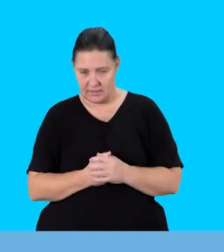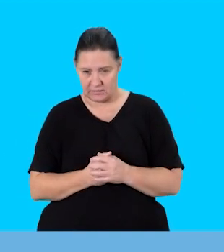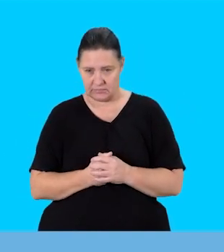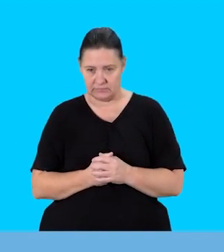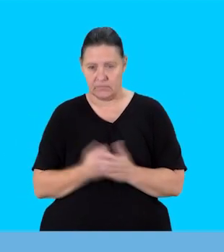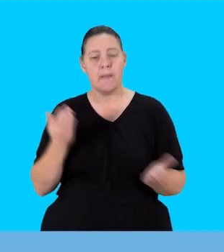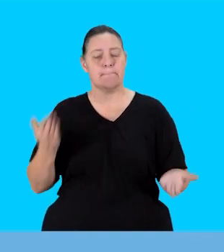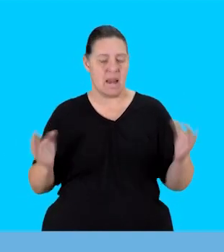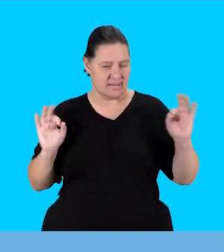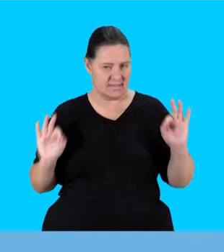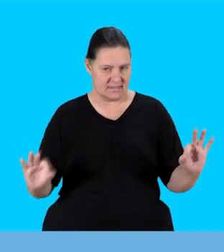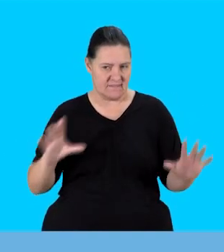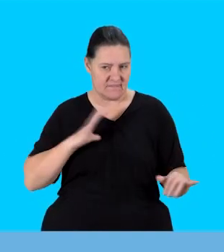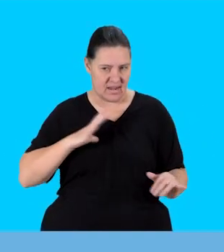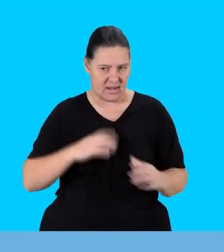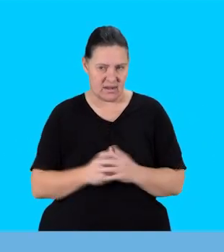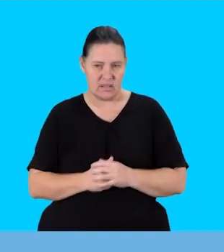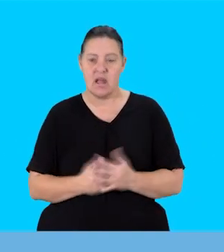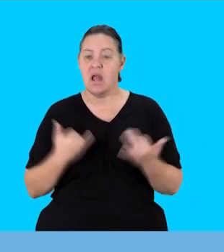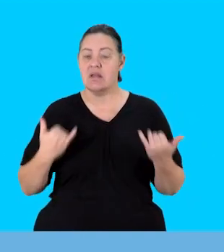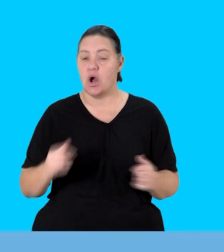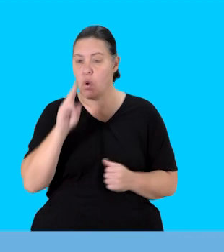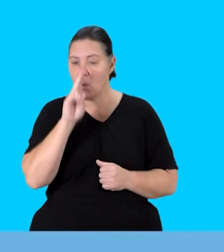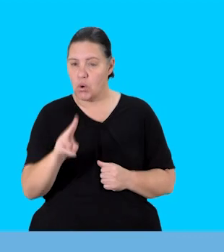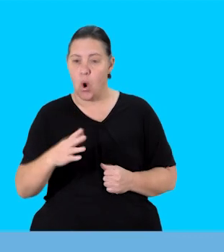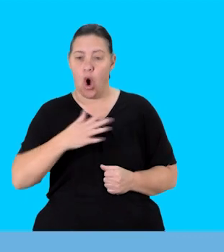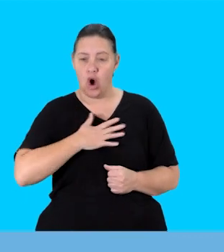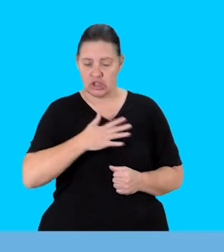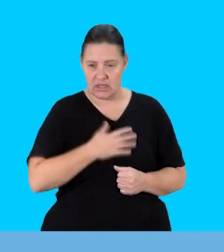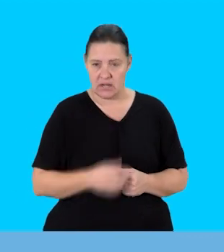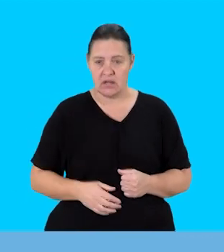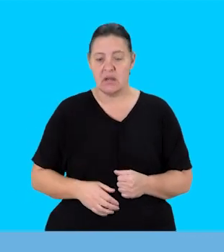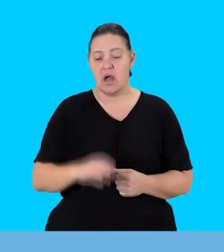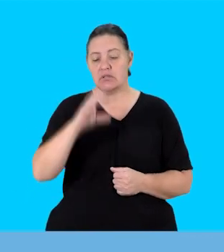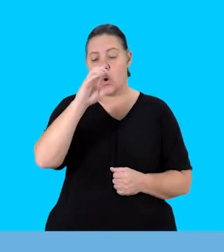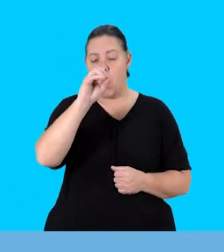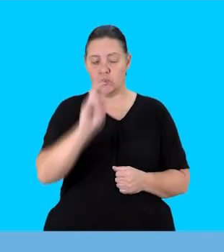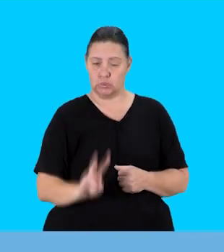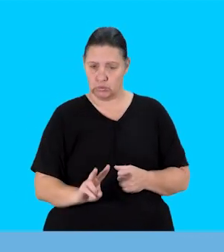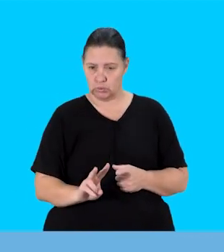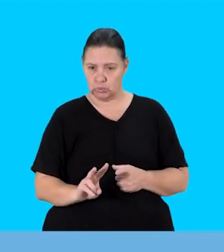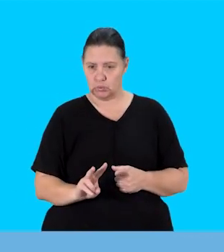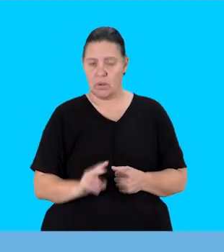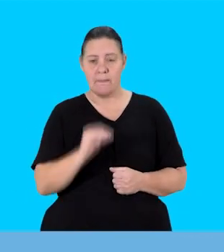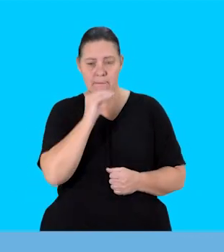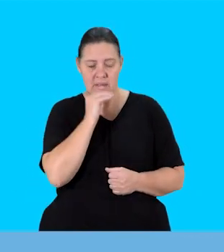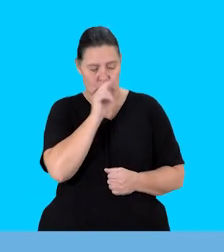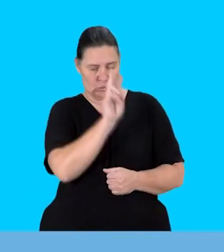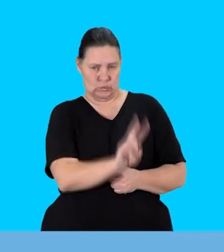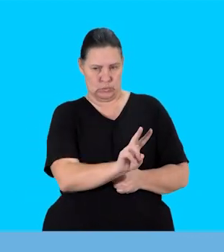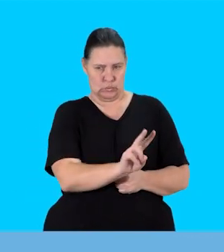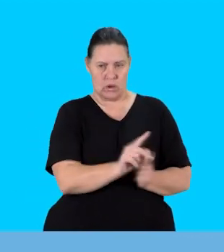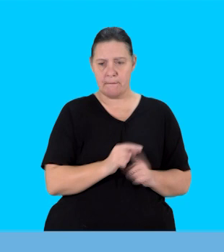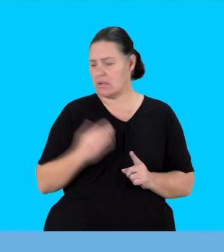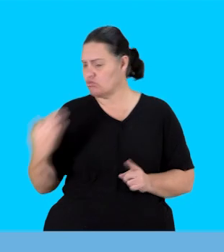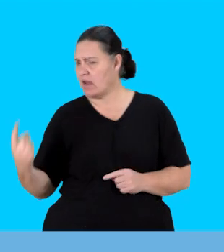the magnesiums, they are balanced, they are fine. Now looking at the oxygen on the left-hand side, we have 2 of